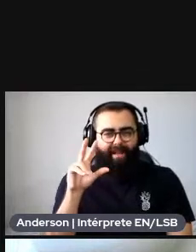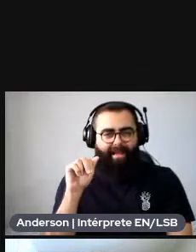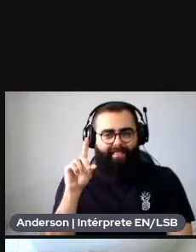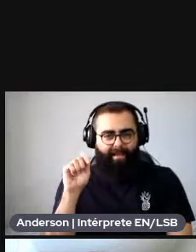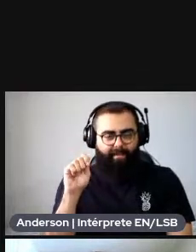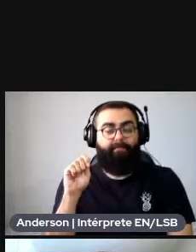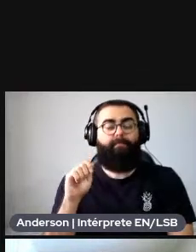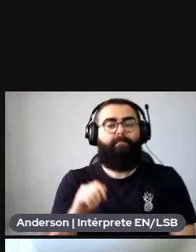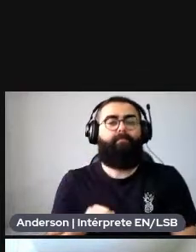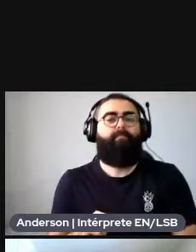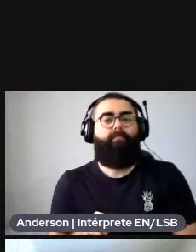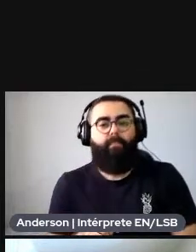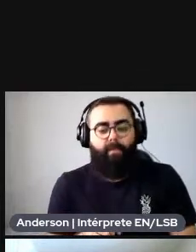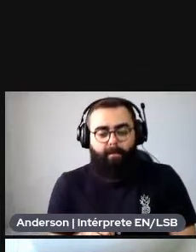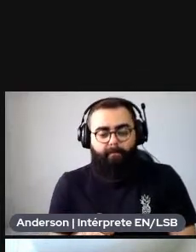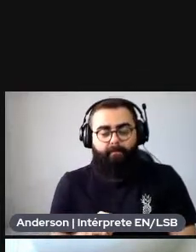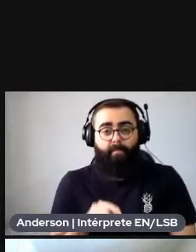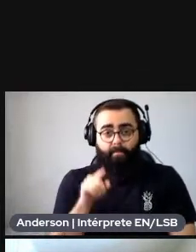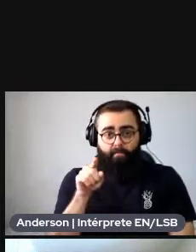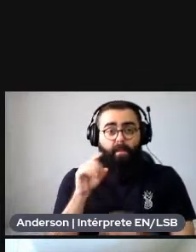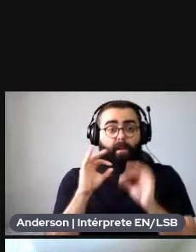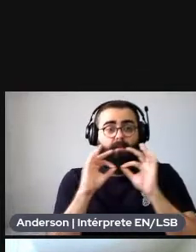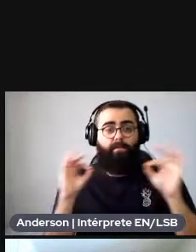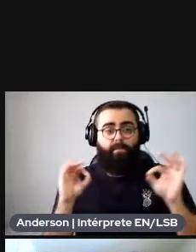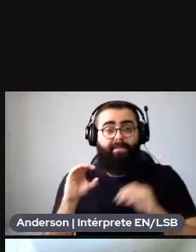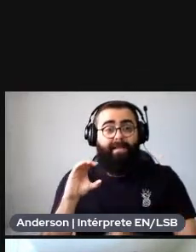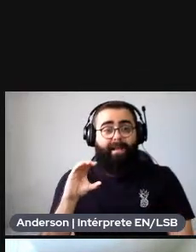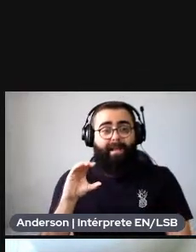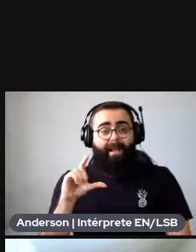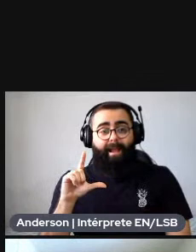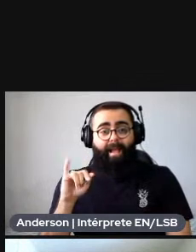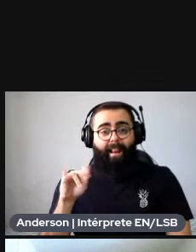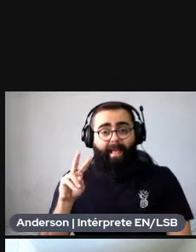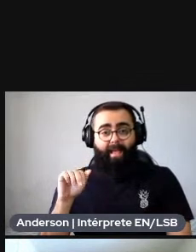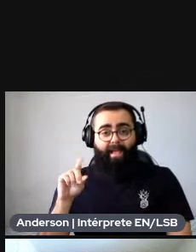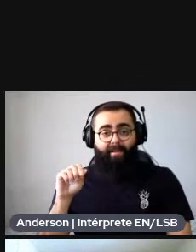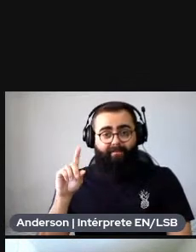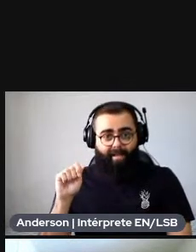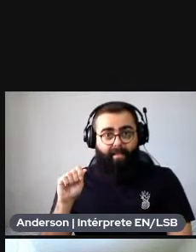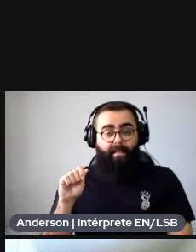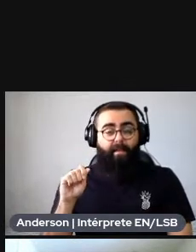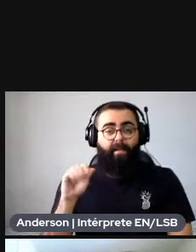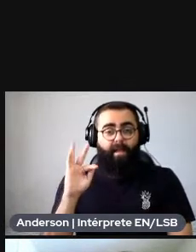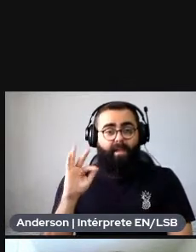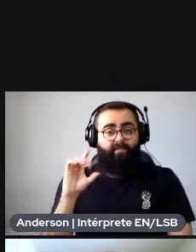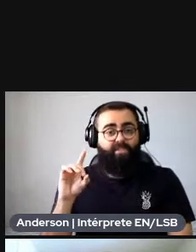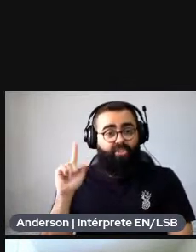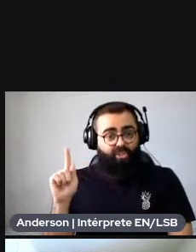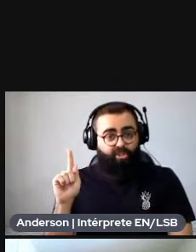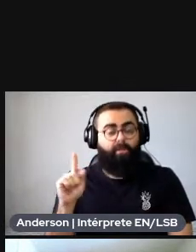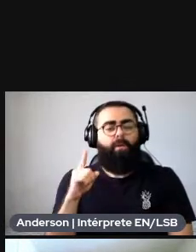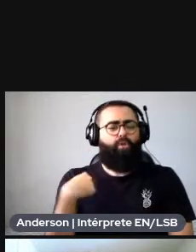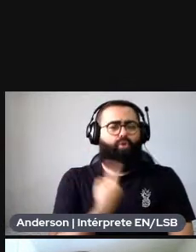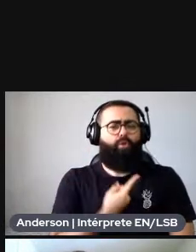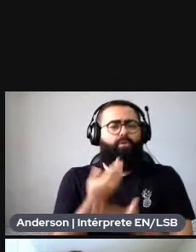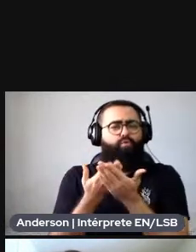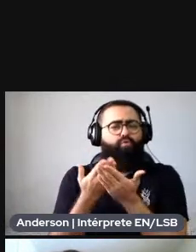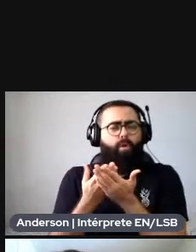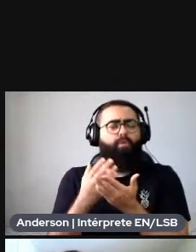Now, the structure of pseudoclefts in FTG and then the pragmatics of pseudoclefts in